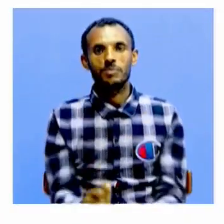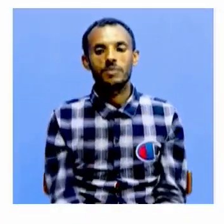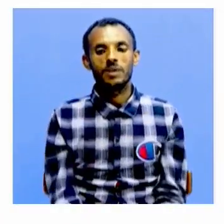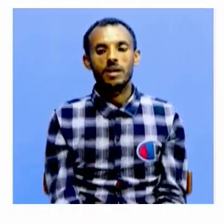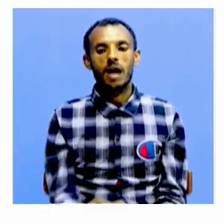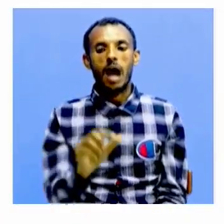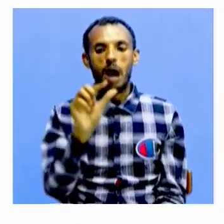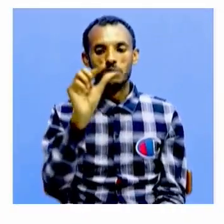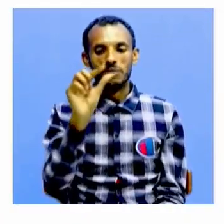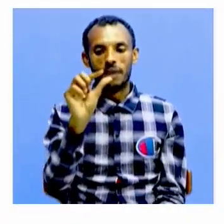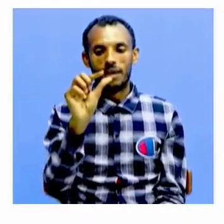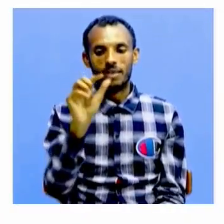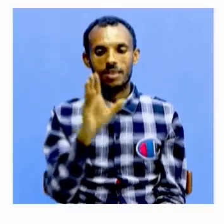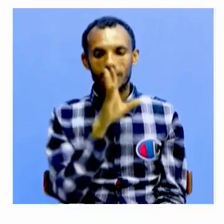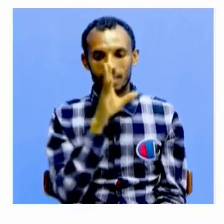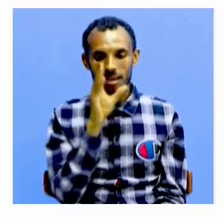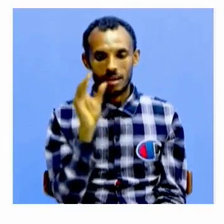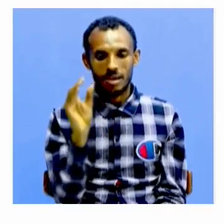Abstract